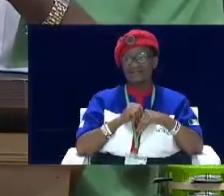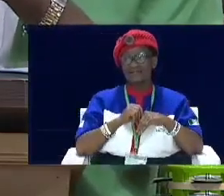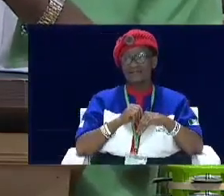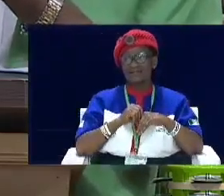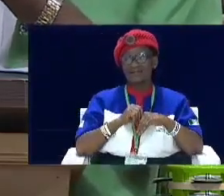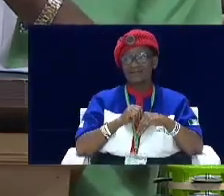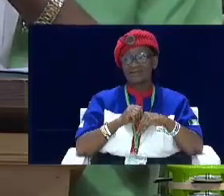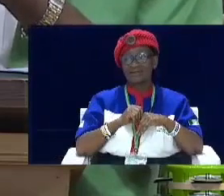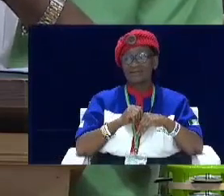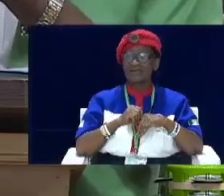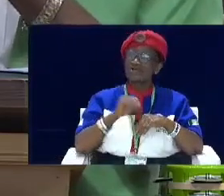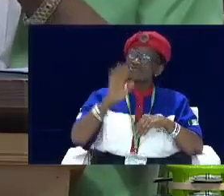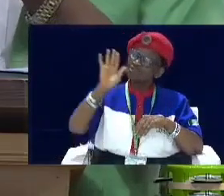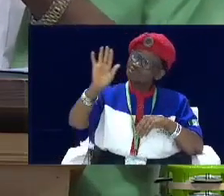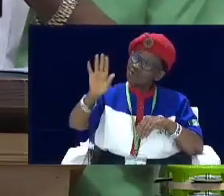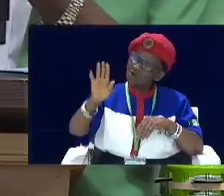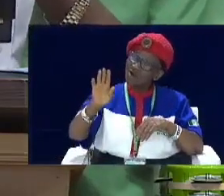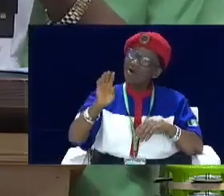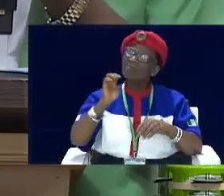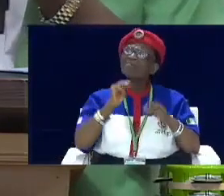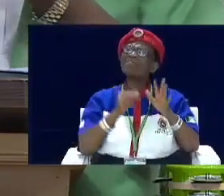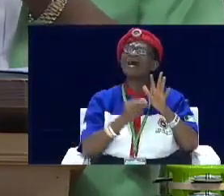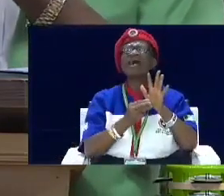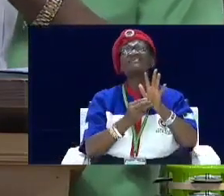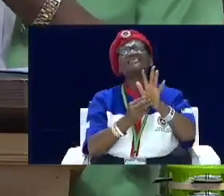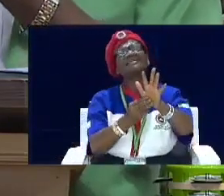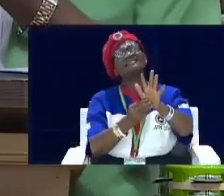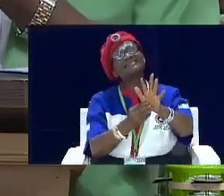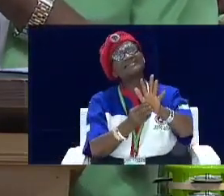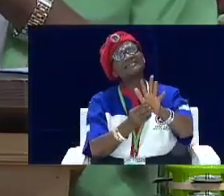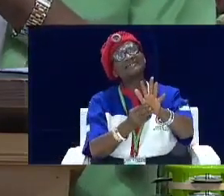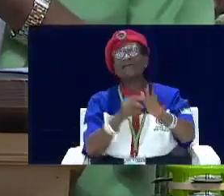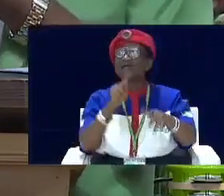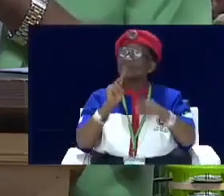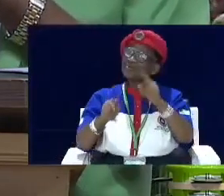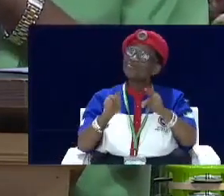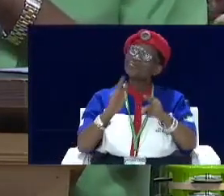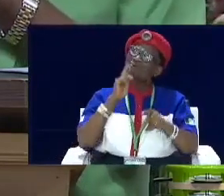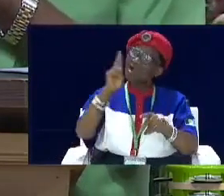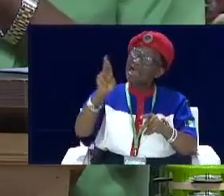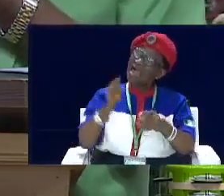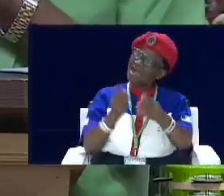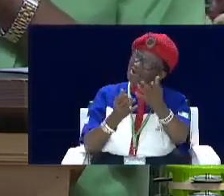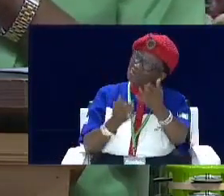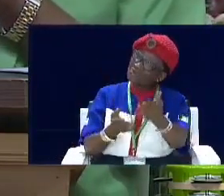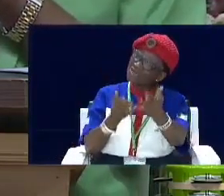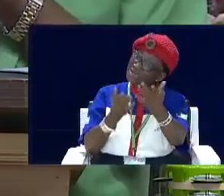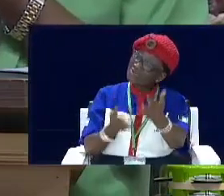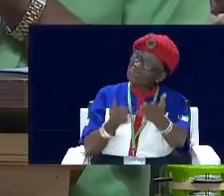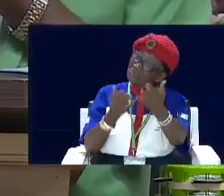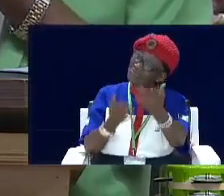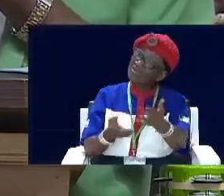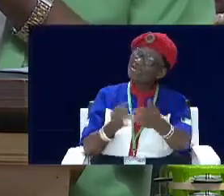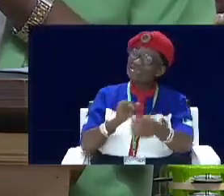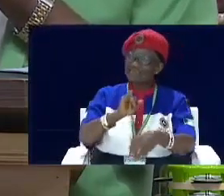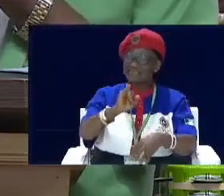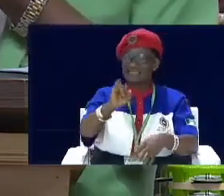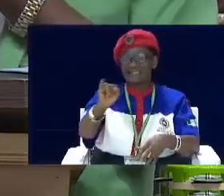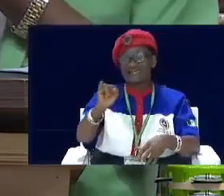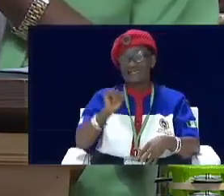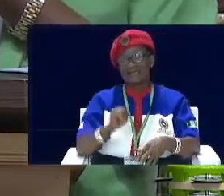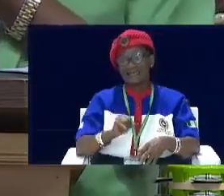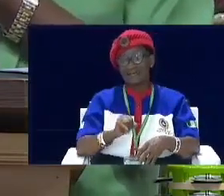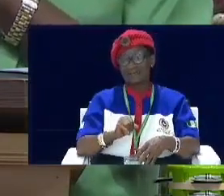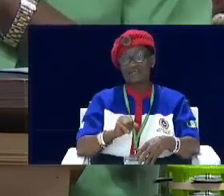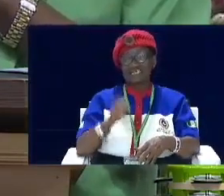Your Majesty, Your Excellency, your people are waiting. Wípé ẹ̀yin ààrẹ, àwọn èèyàn yín dúró, wọ́n dúró ń ta. He said,